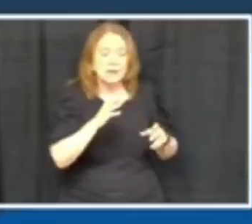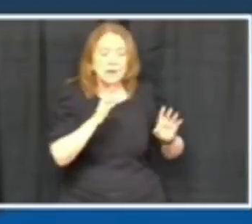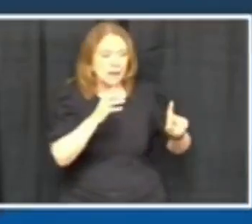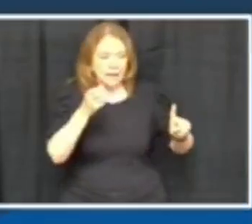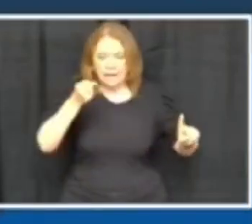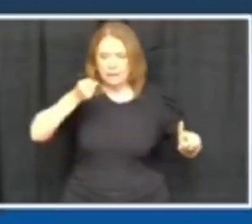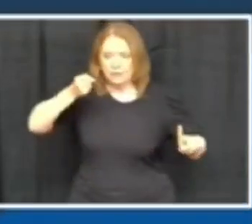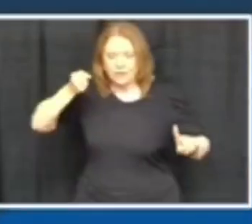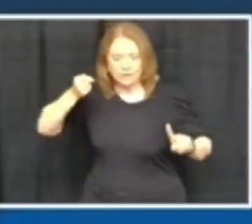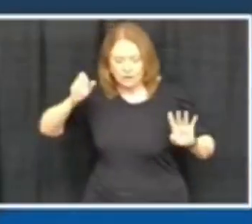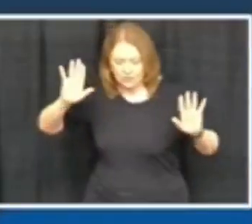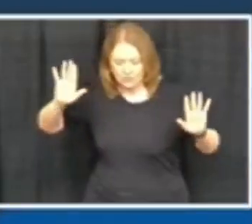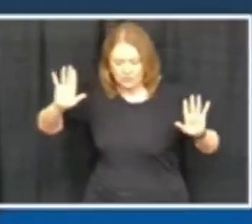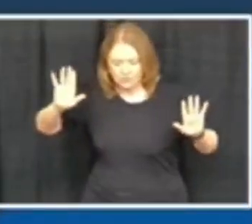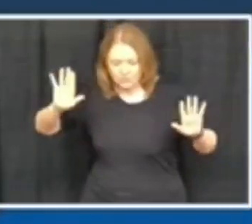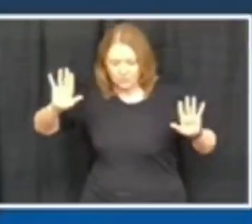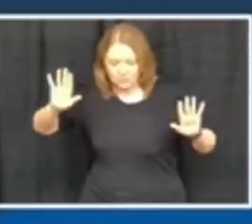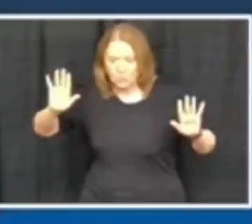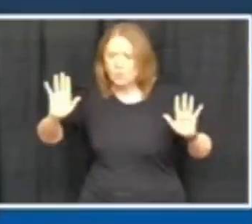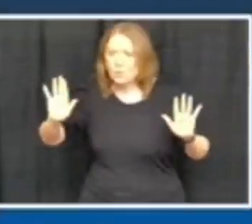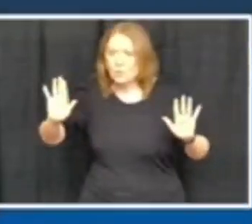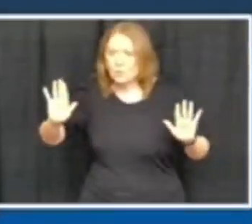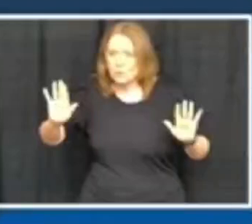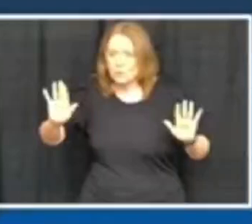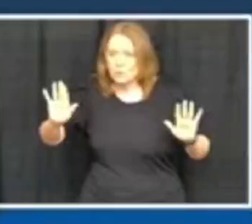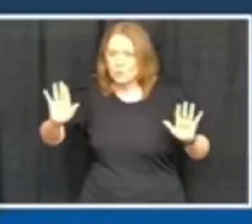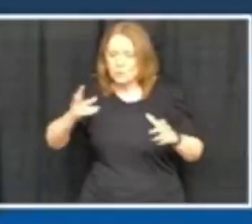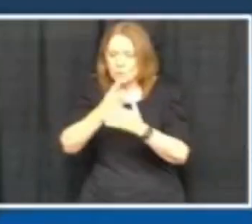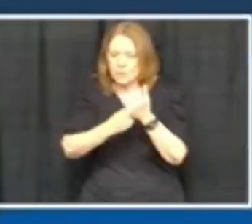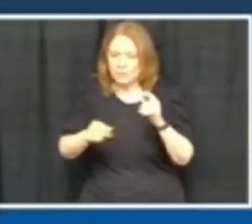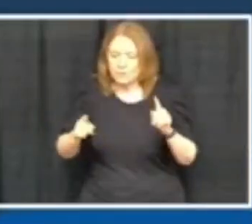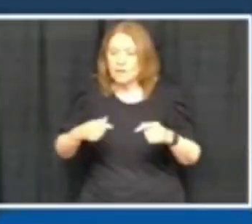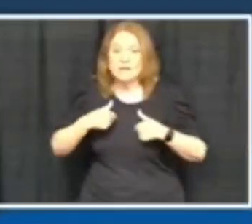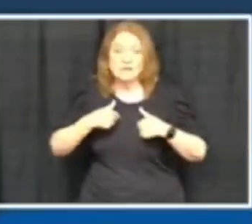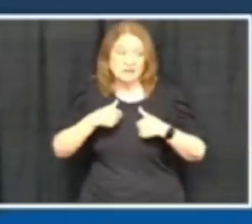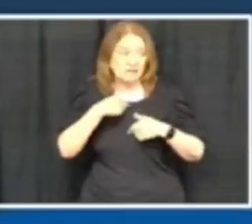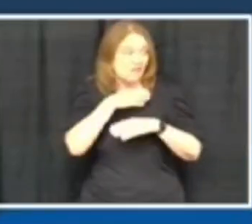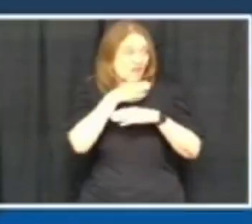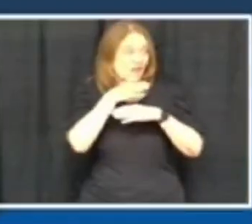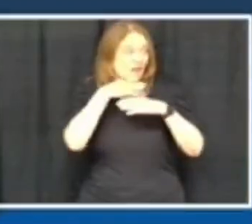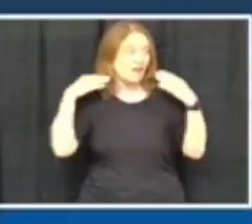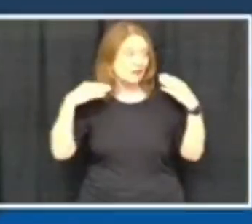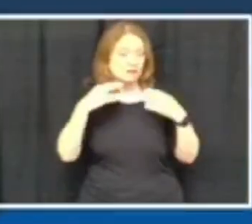And I've had it. Whoa, hang on. I've had it. All right.